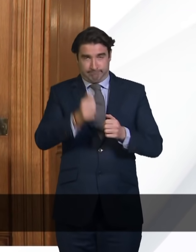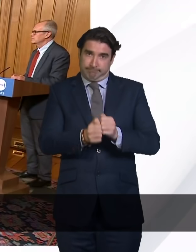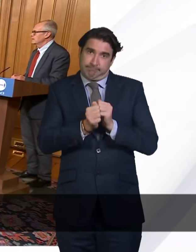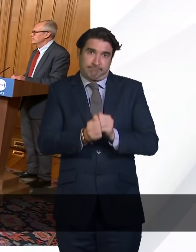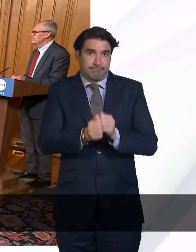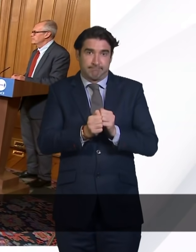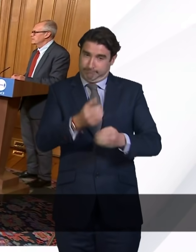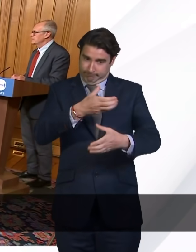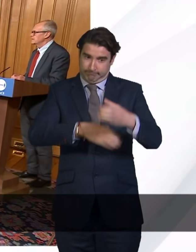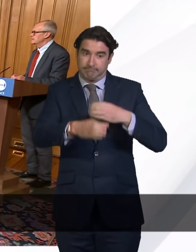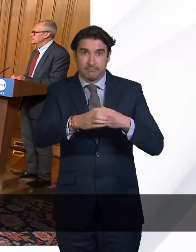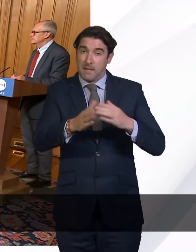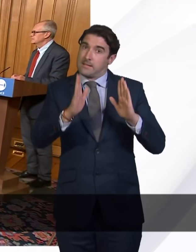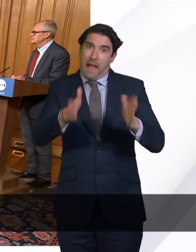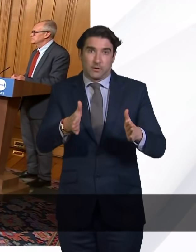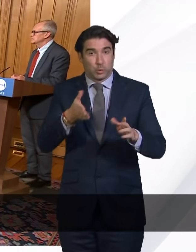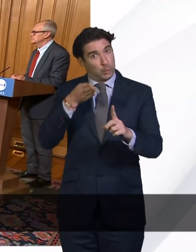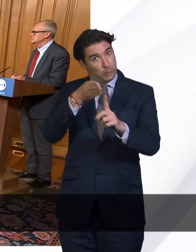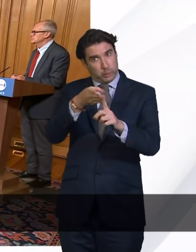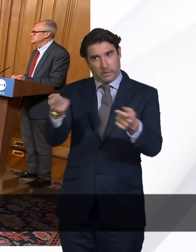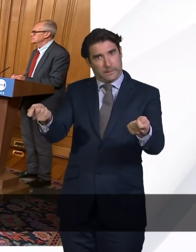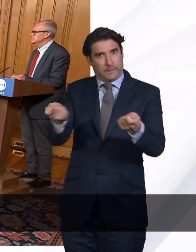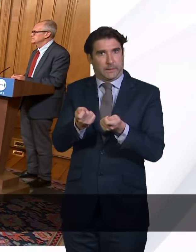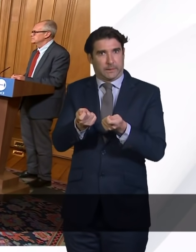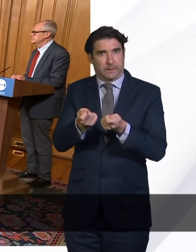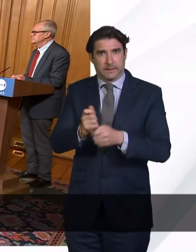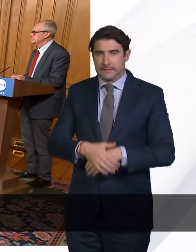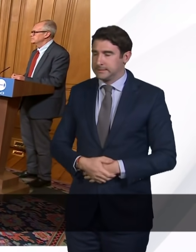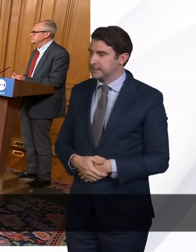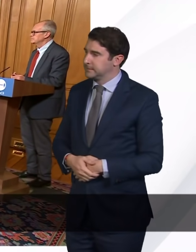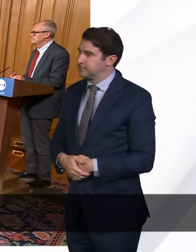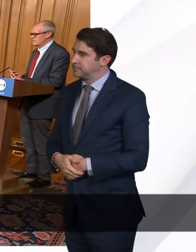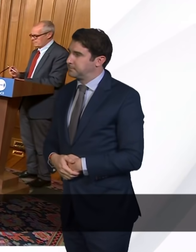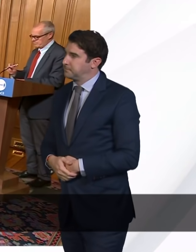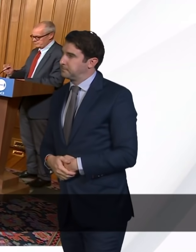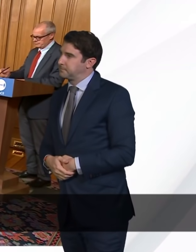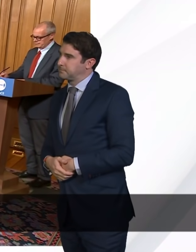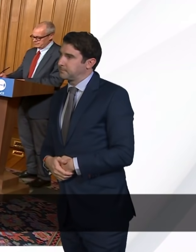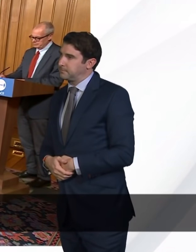this. Thanks very much, Chris, and thank you, Beth. Can we go to Pippa Crerar of the Daily Mirror?